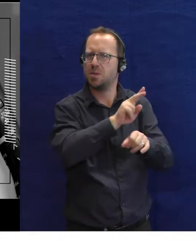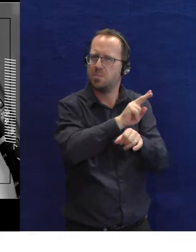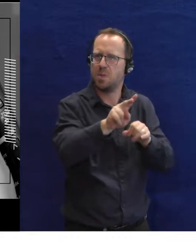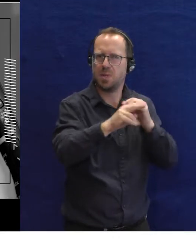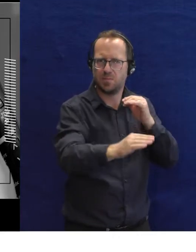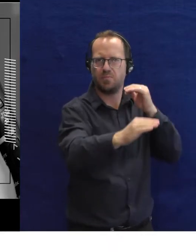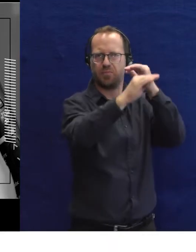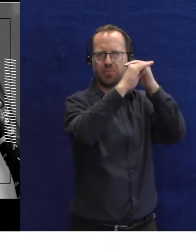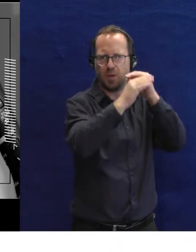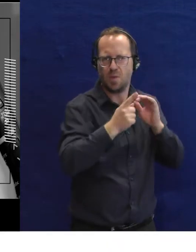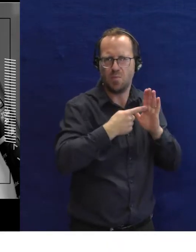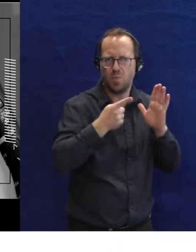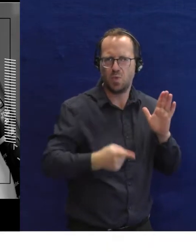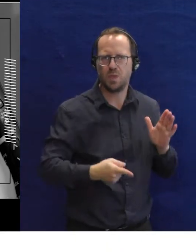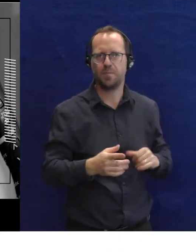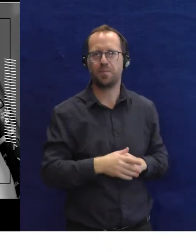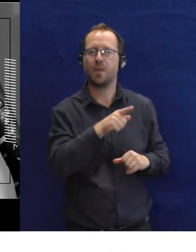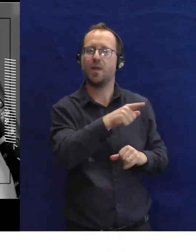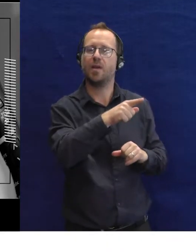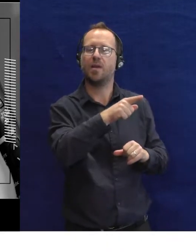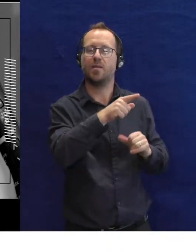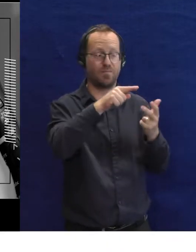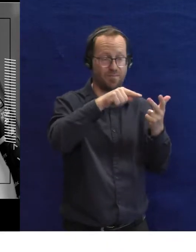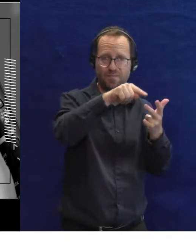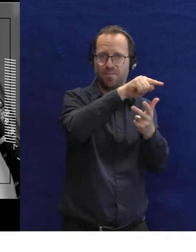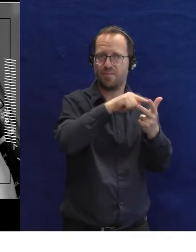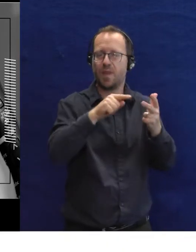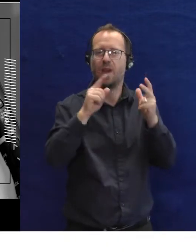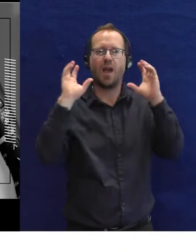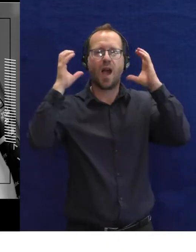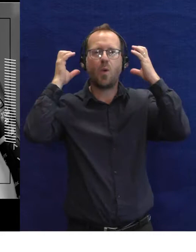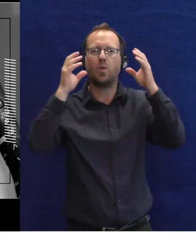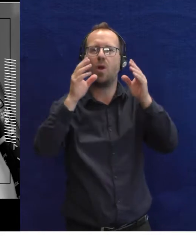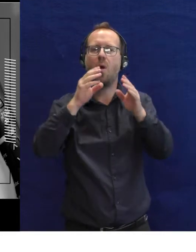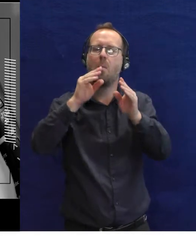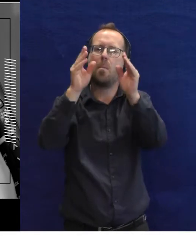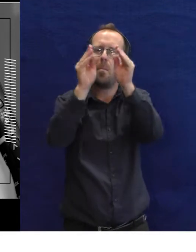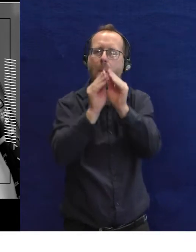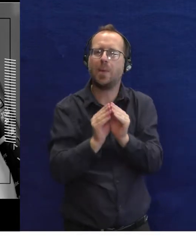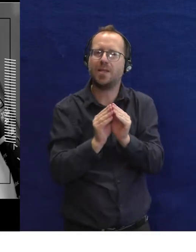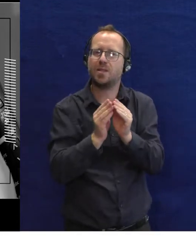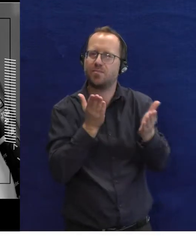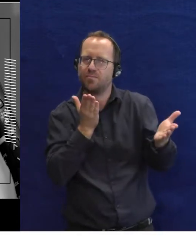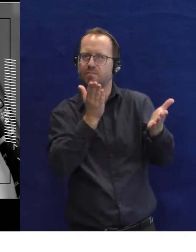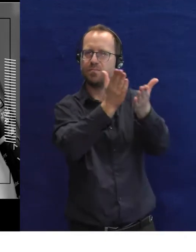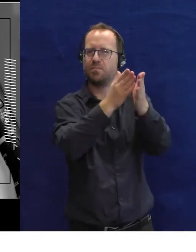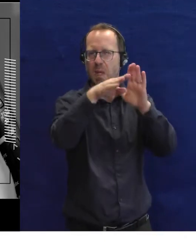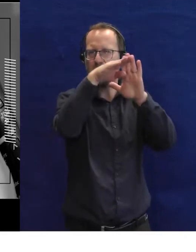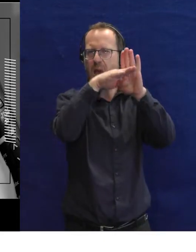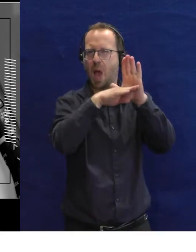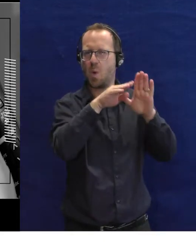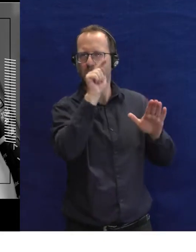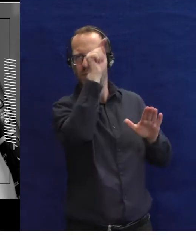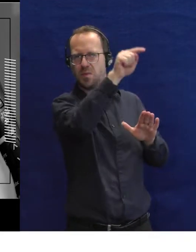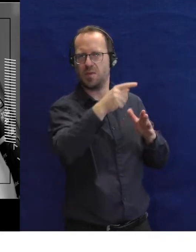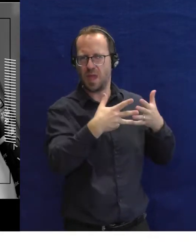providing audio description in a way to follow the guidelines of this American Disability Act. So first